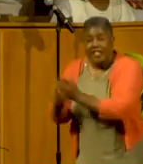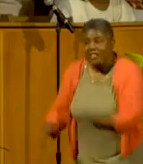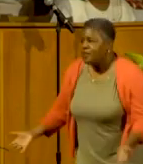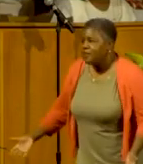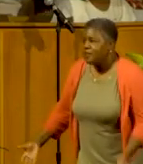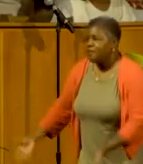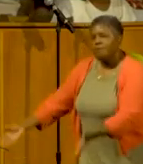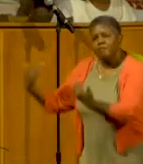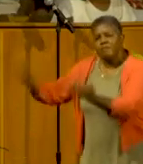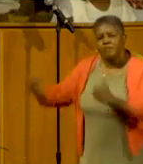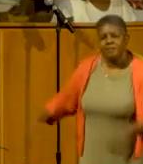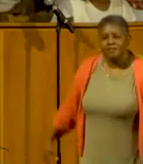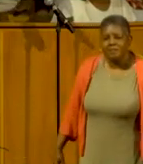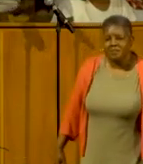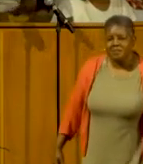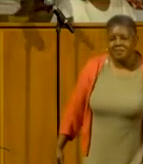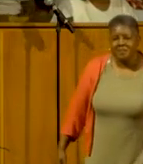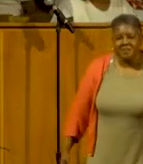Jesus.